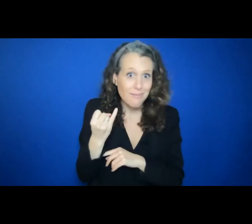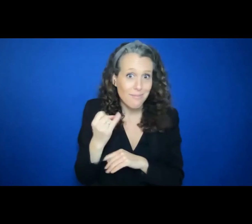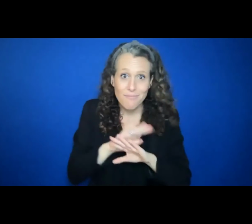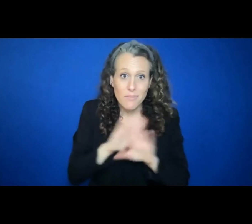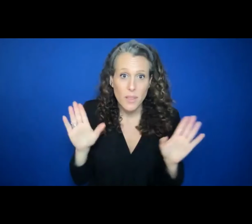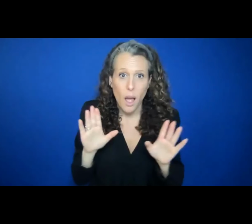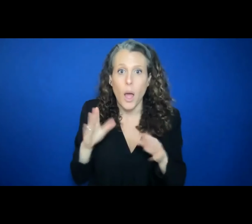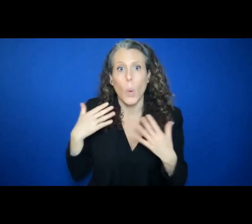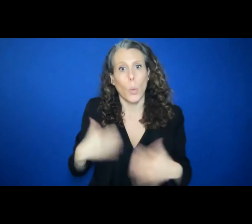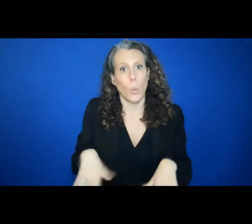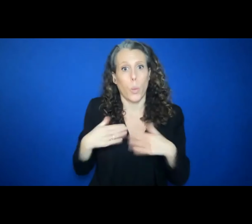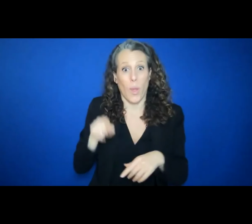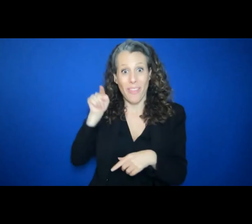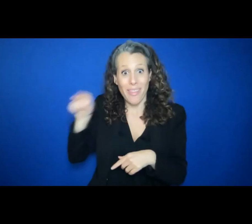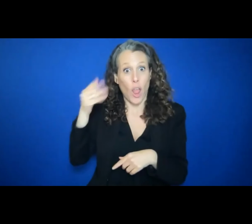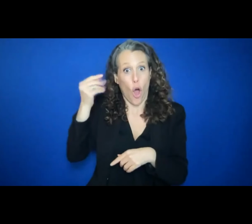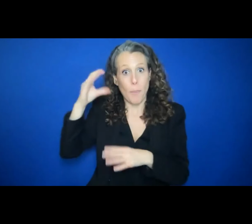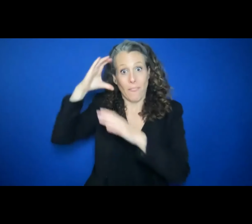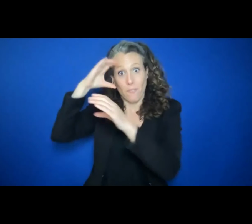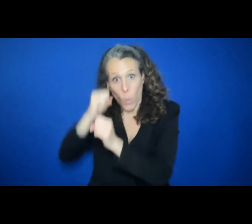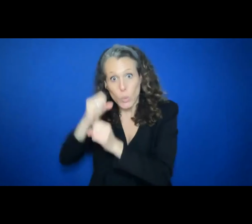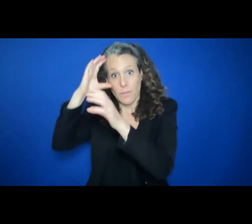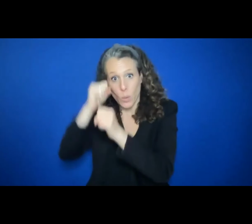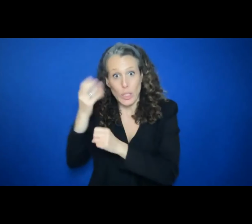access and fairness in this term.